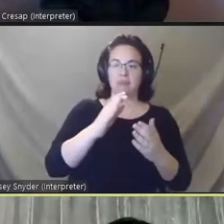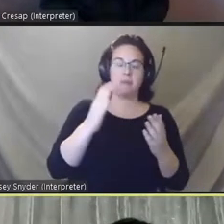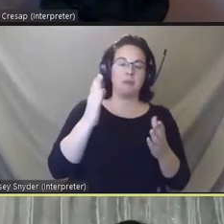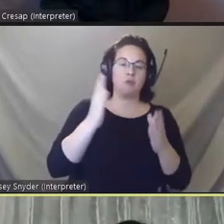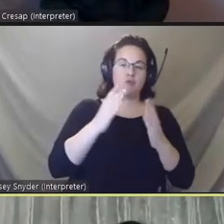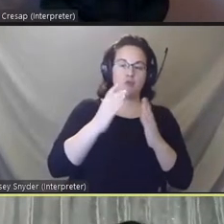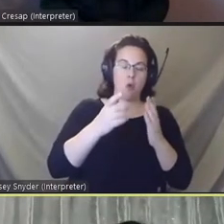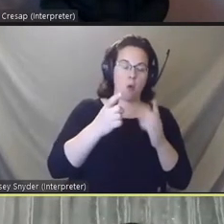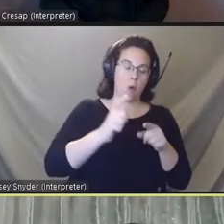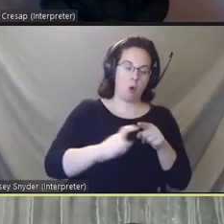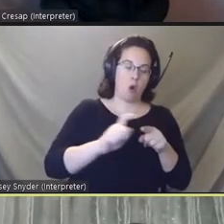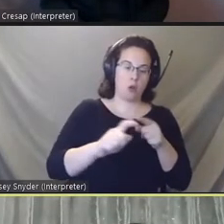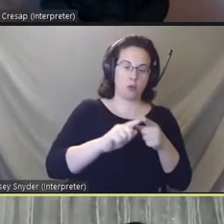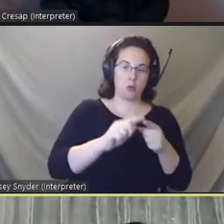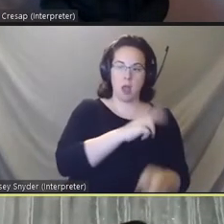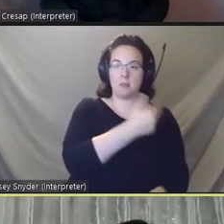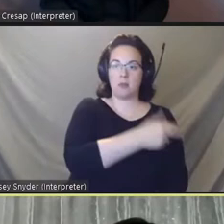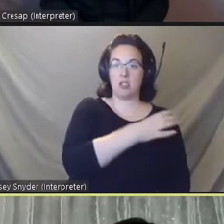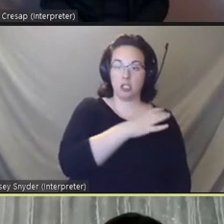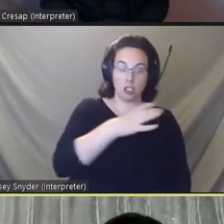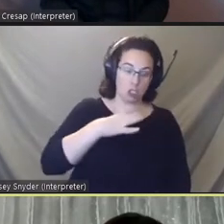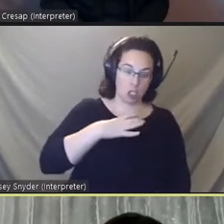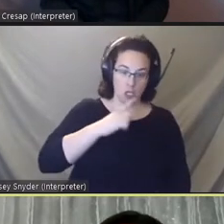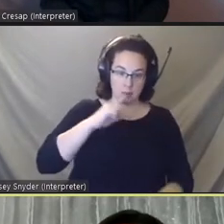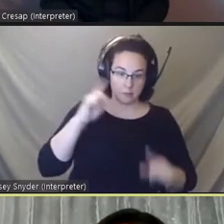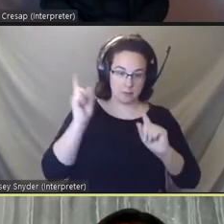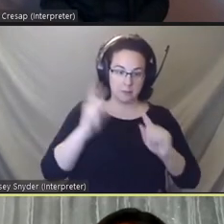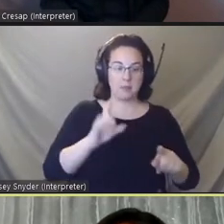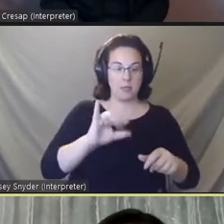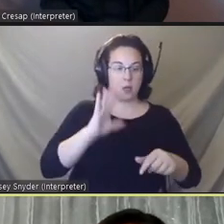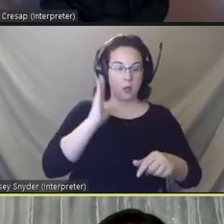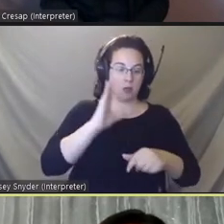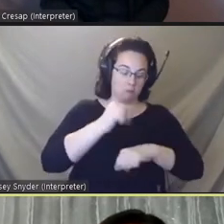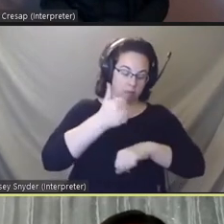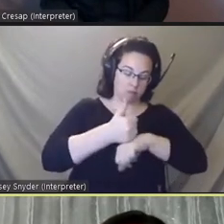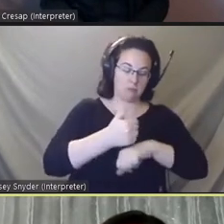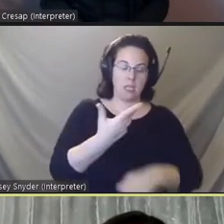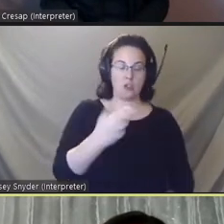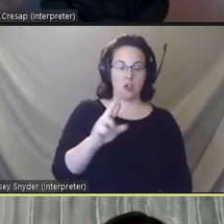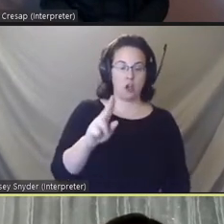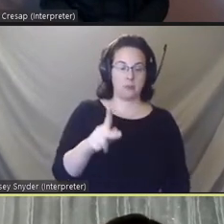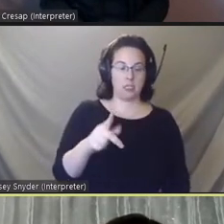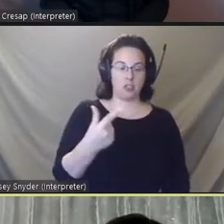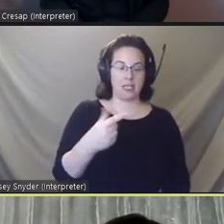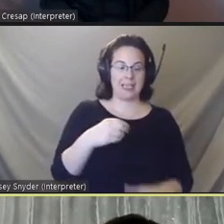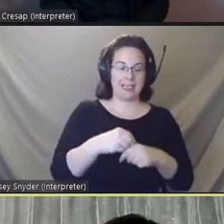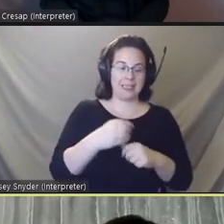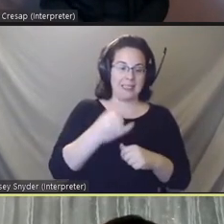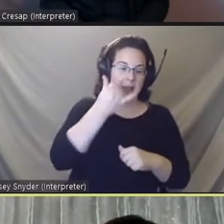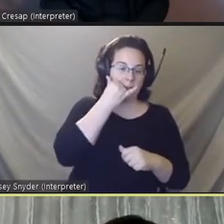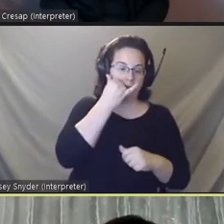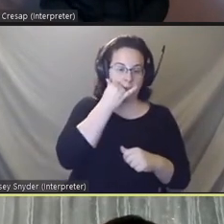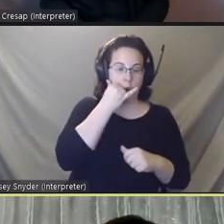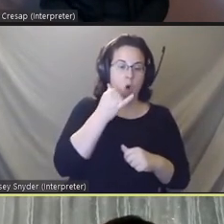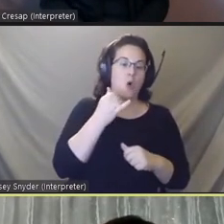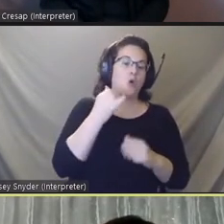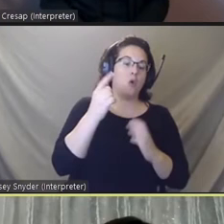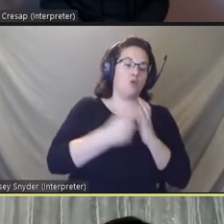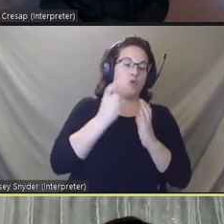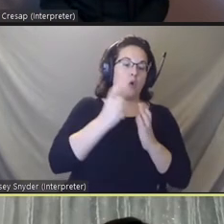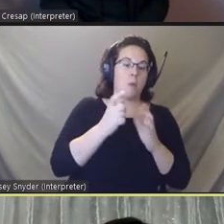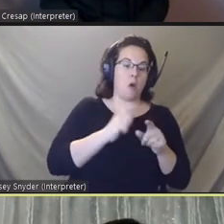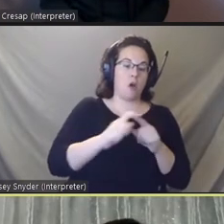hospitals. Congress directed the FCC to establish the HRPG in the Telephone Robocall Abuse